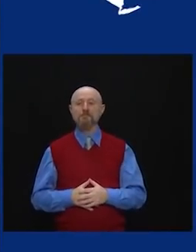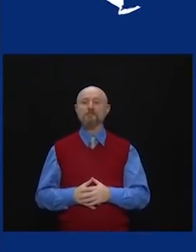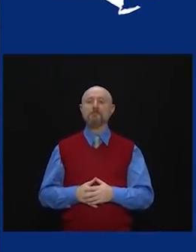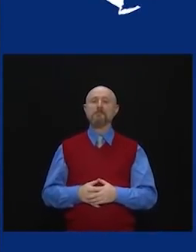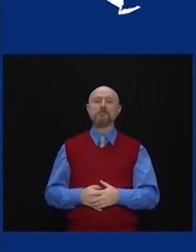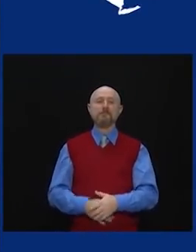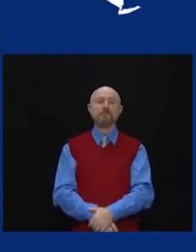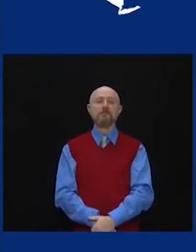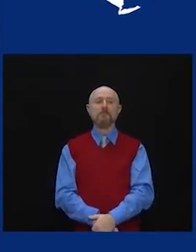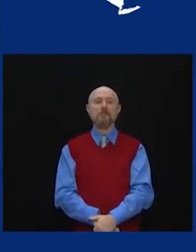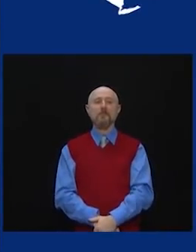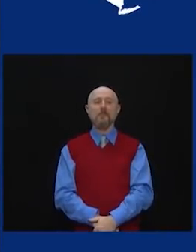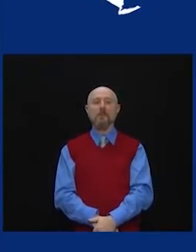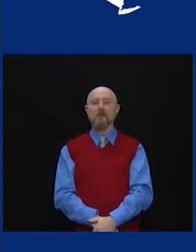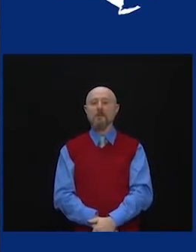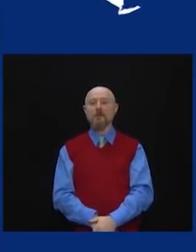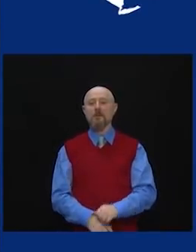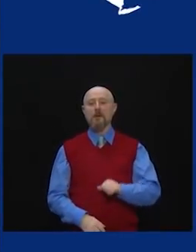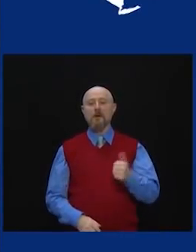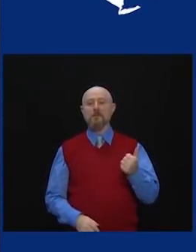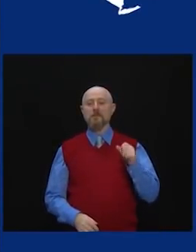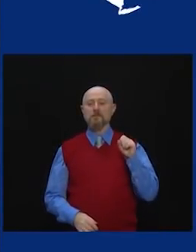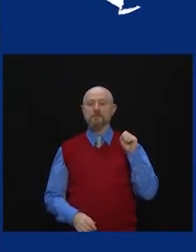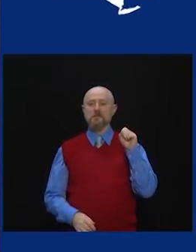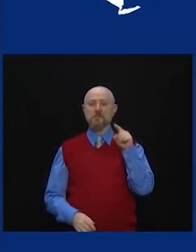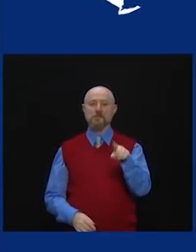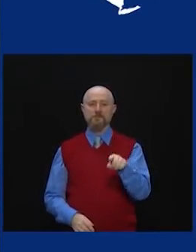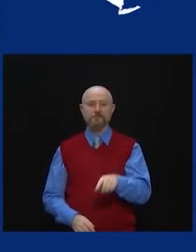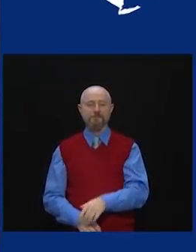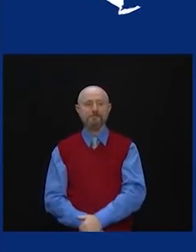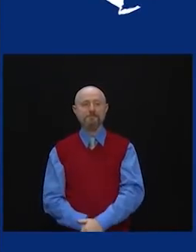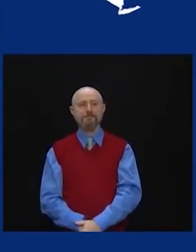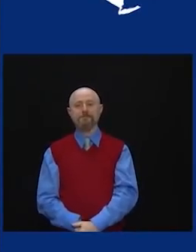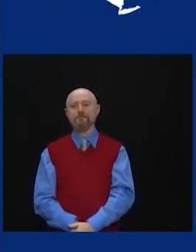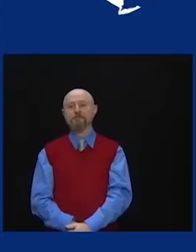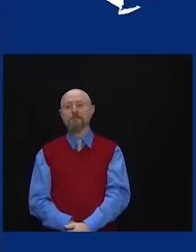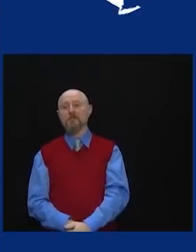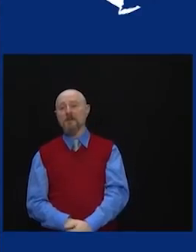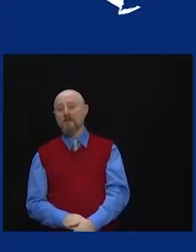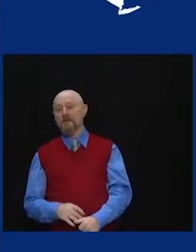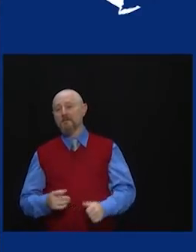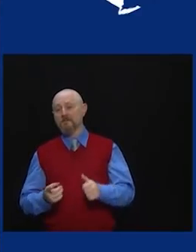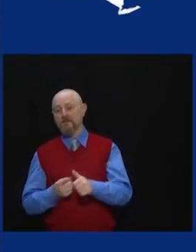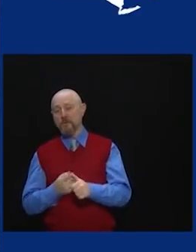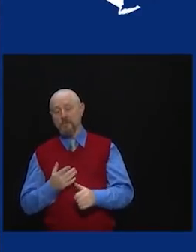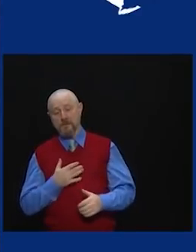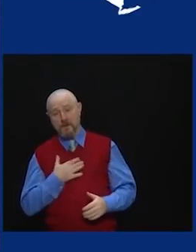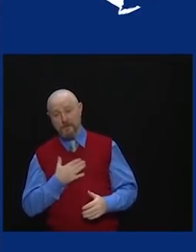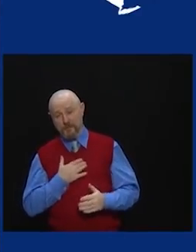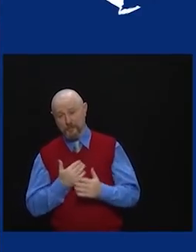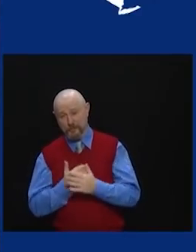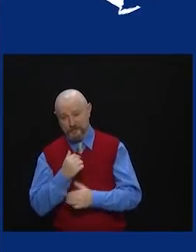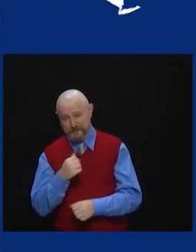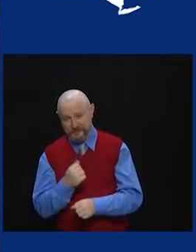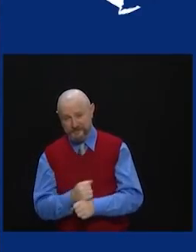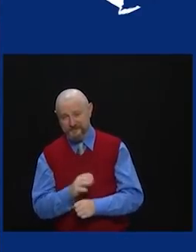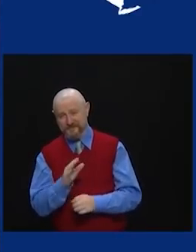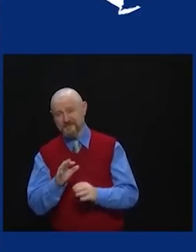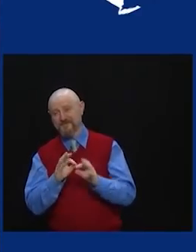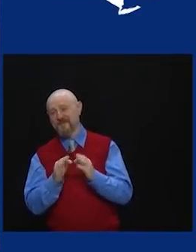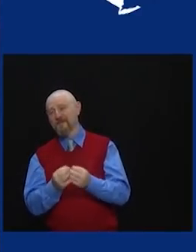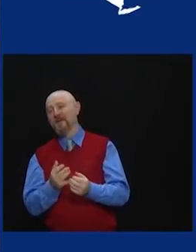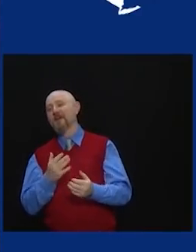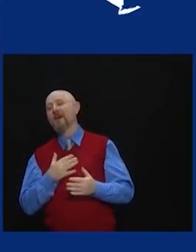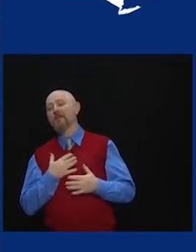Well, first I want to say Happy New Year, Governor. Thank you. And I hope you and your family have a happy, healthy, and peaceful